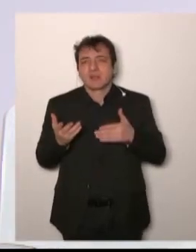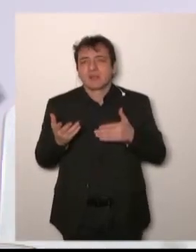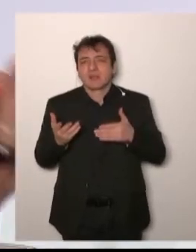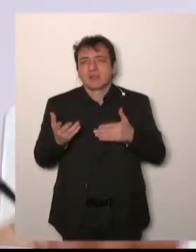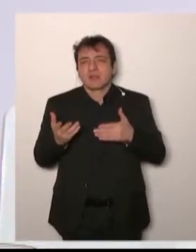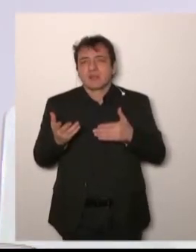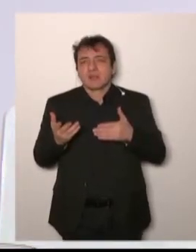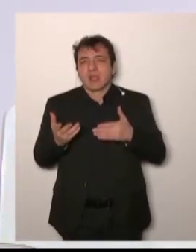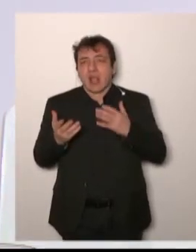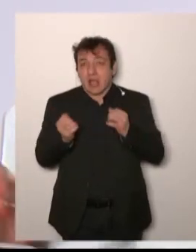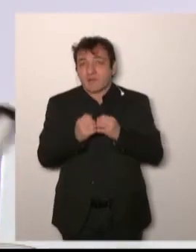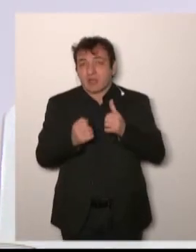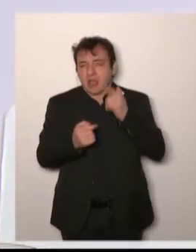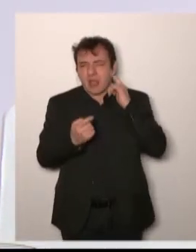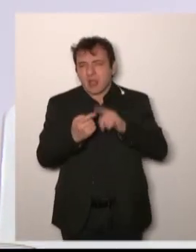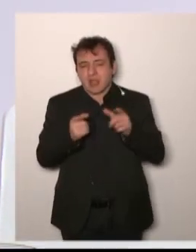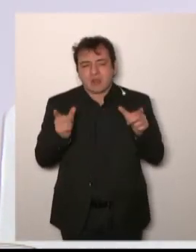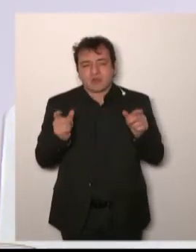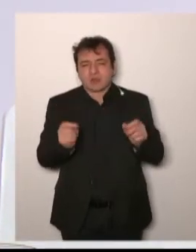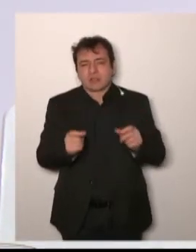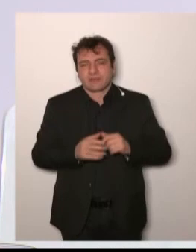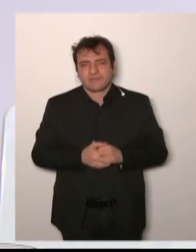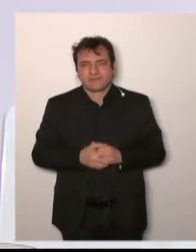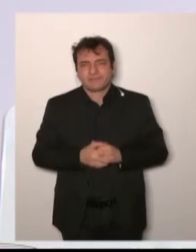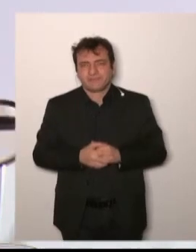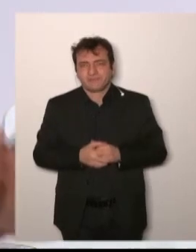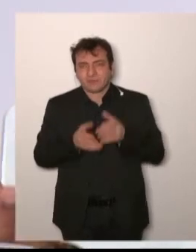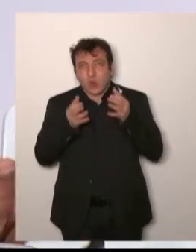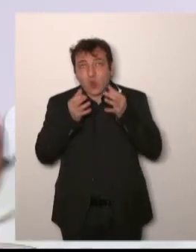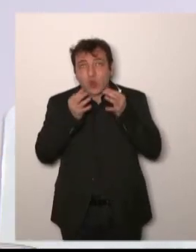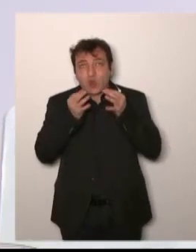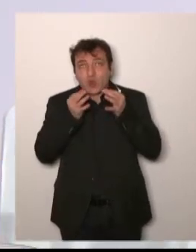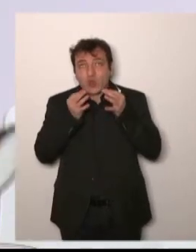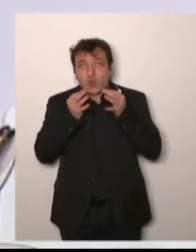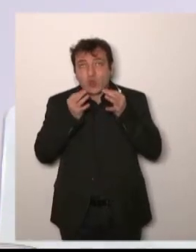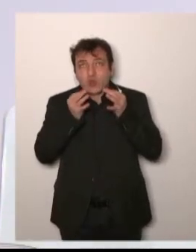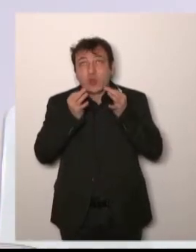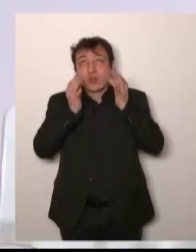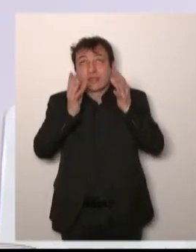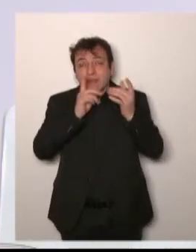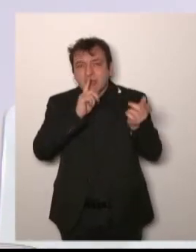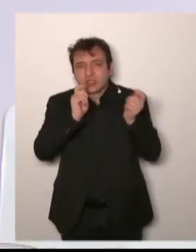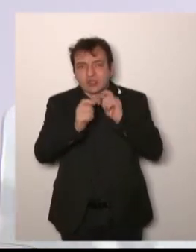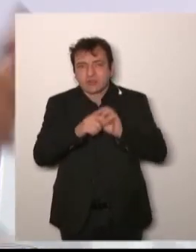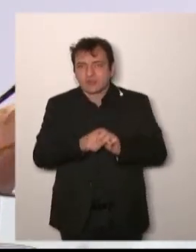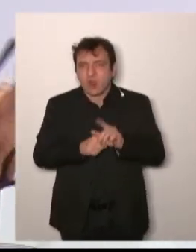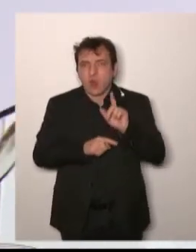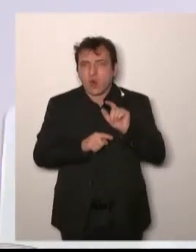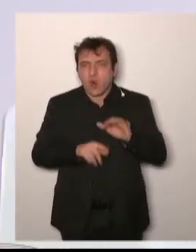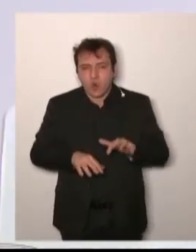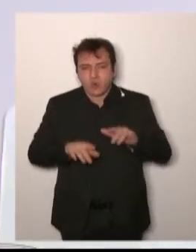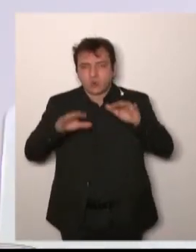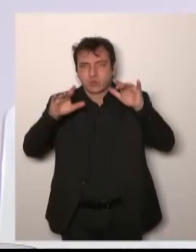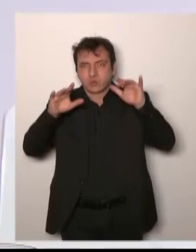cancer, climate change, restoring our oceans and waters, climate neutrality and smart cities, and healthy soils. These are the